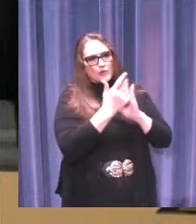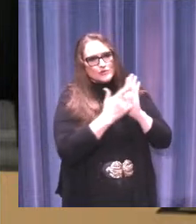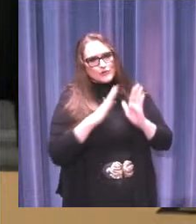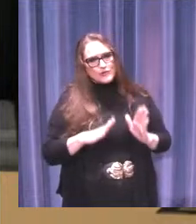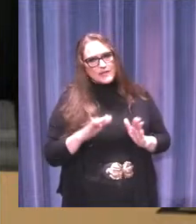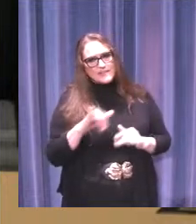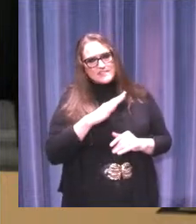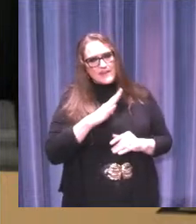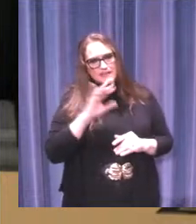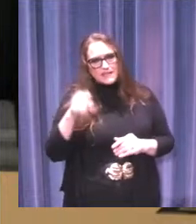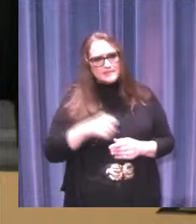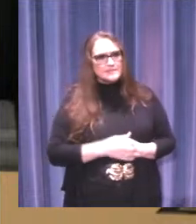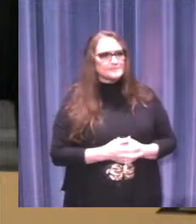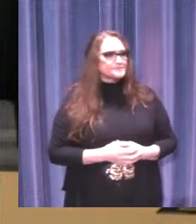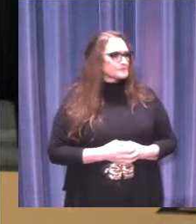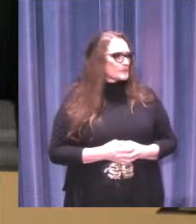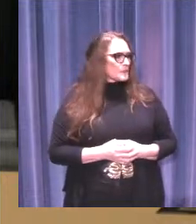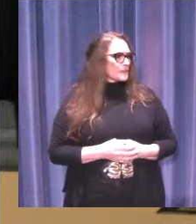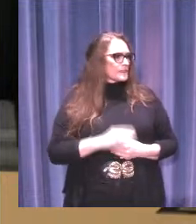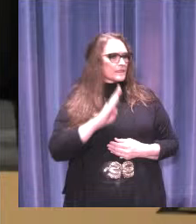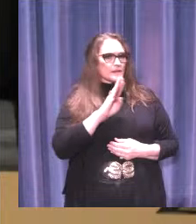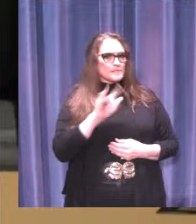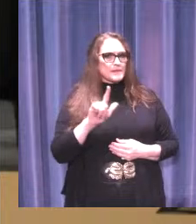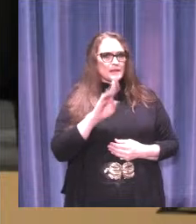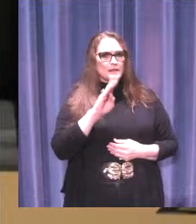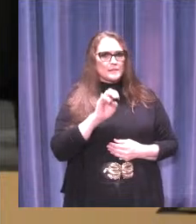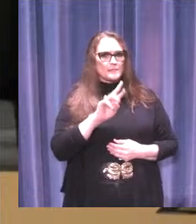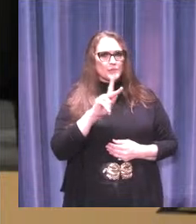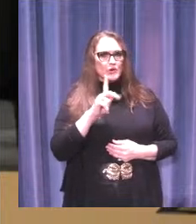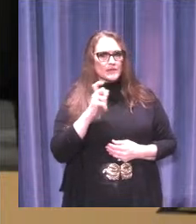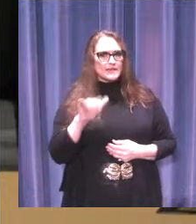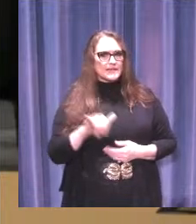that's fine, yes. Okay. Bill Brickley.